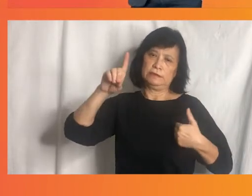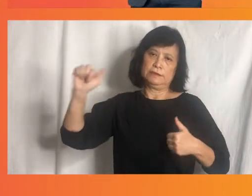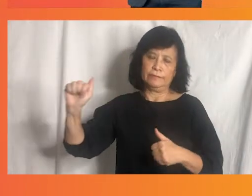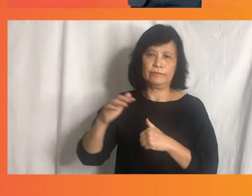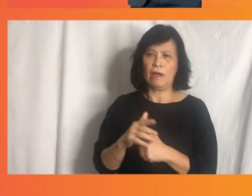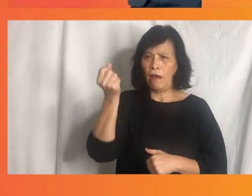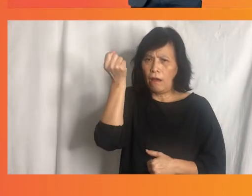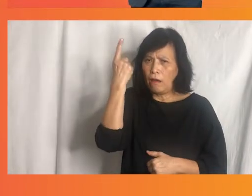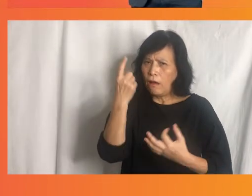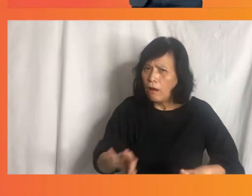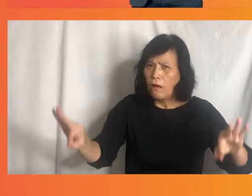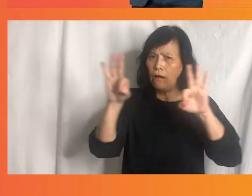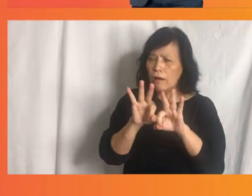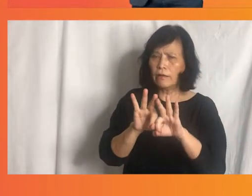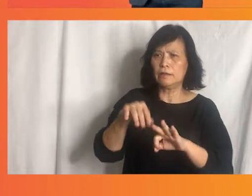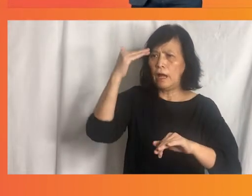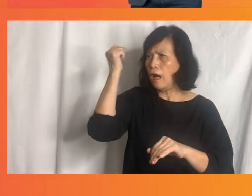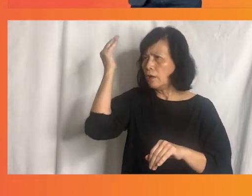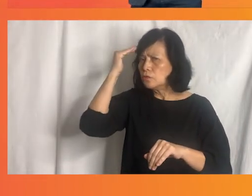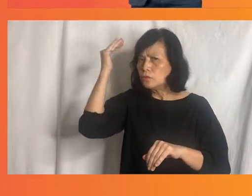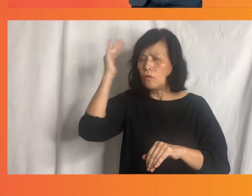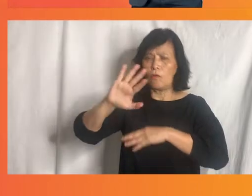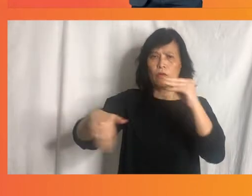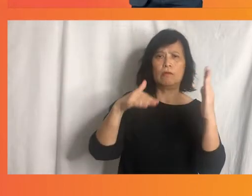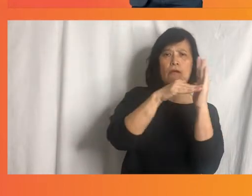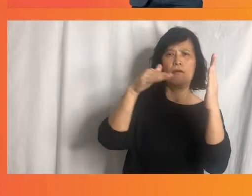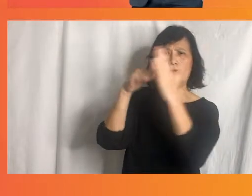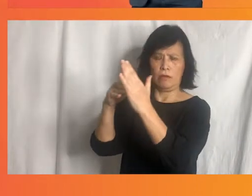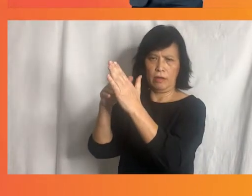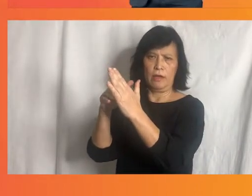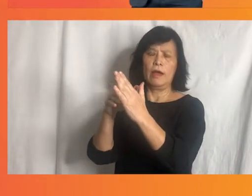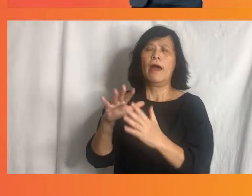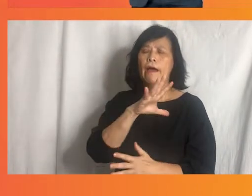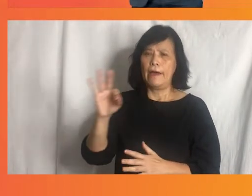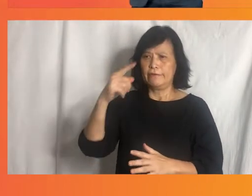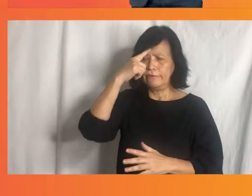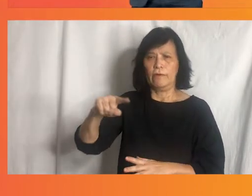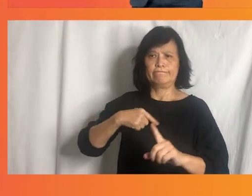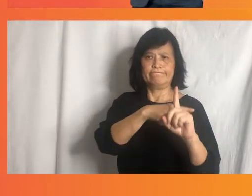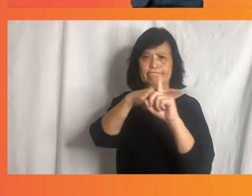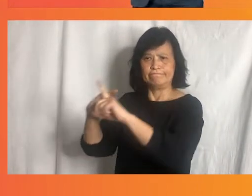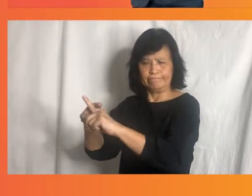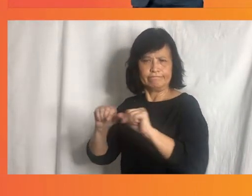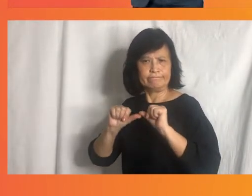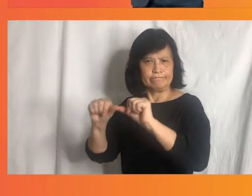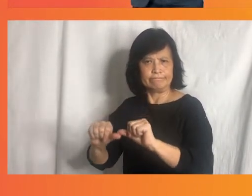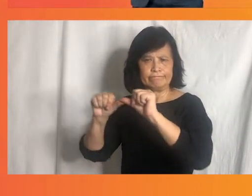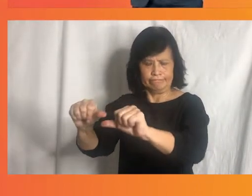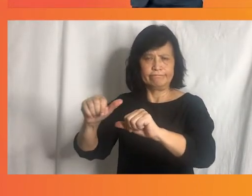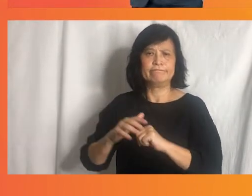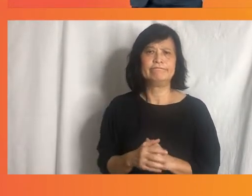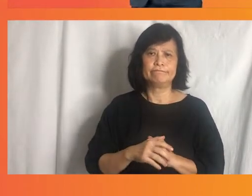to understand and address these common barriers so as to facilitate a positive and sustainable physical activity experience.